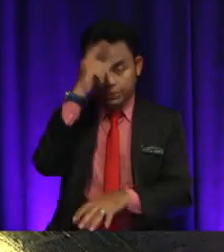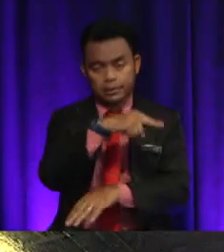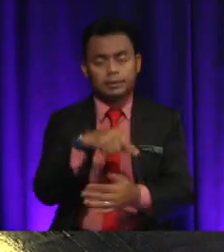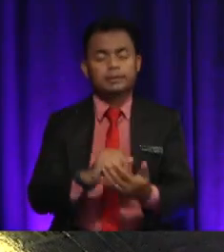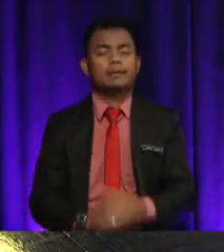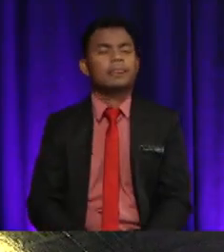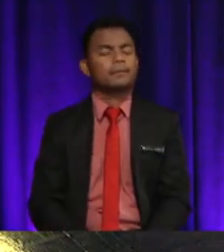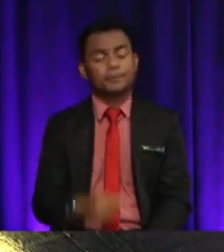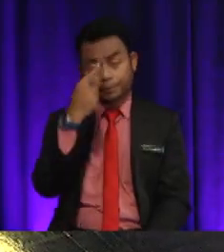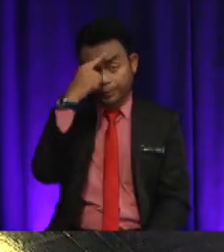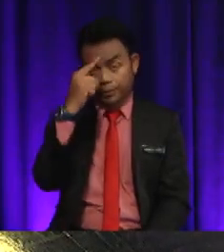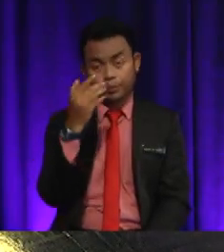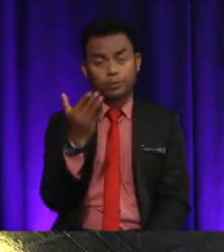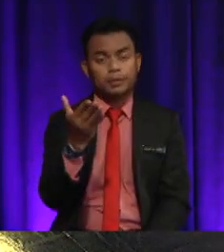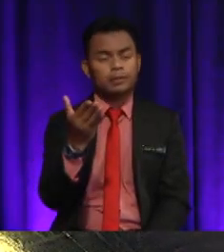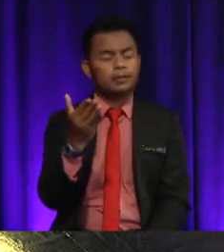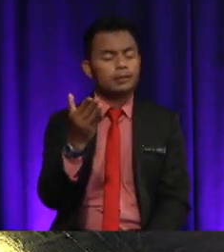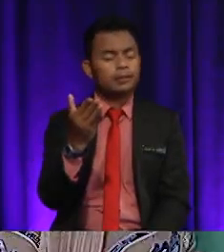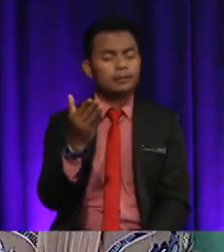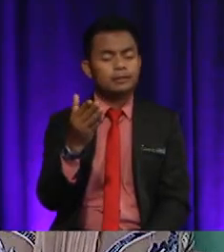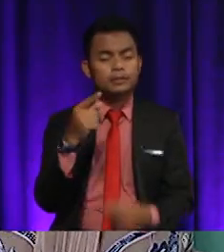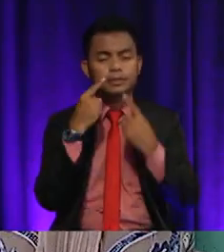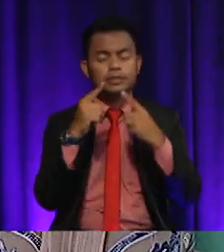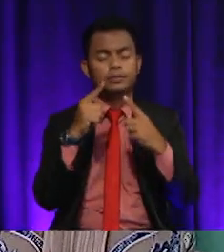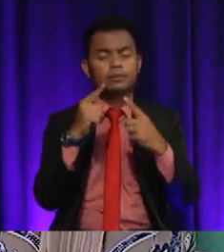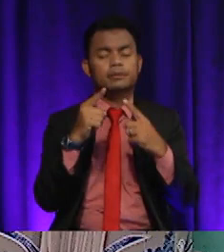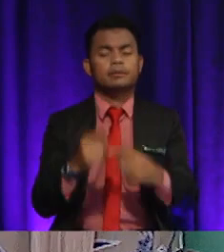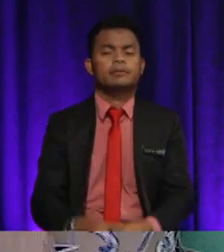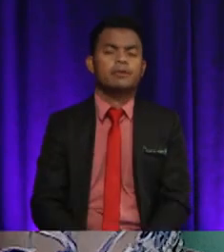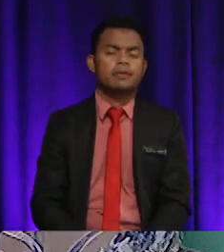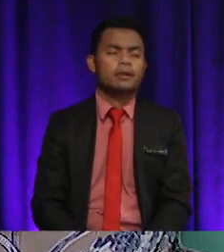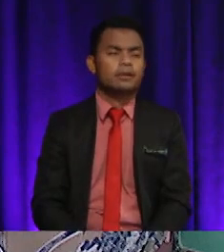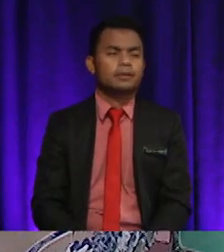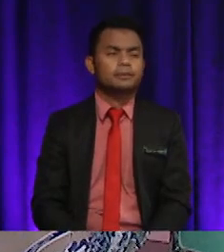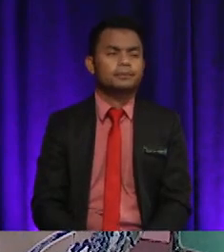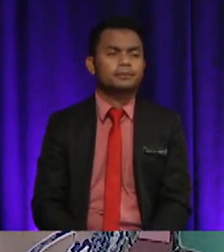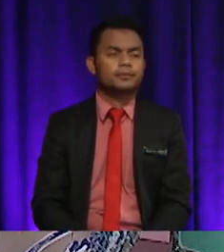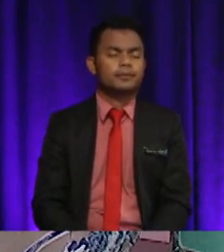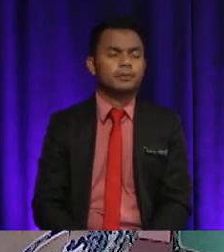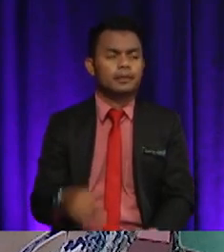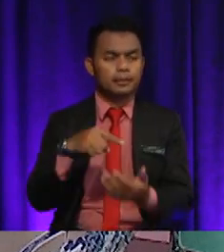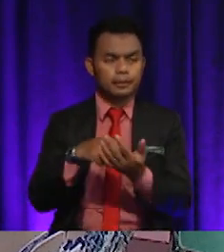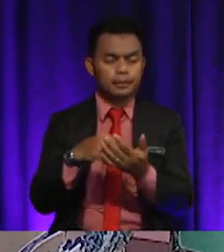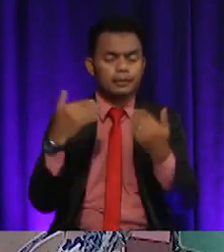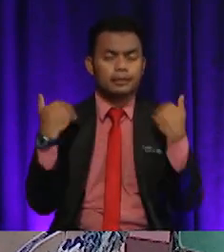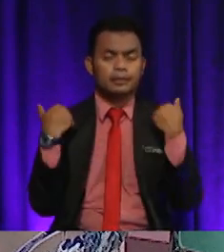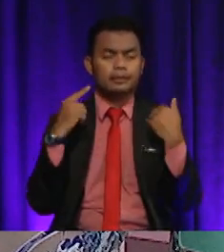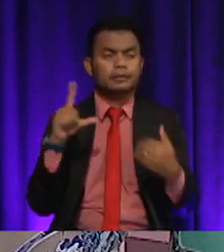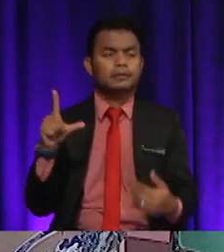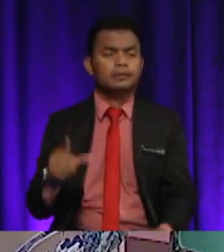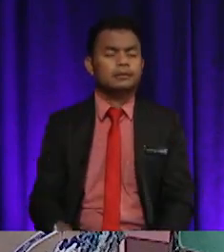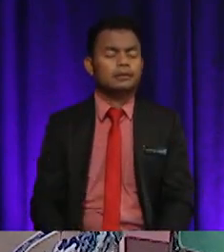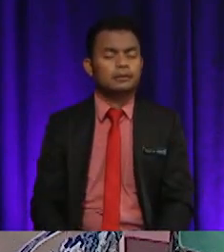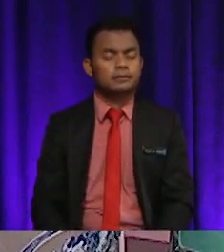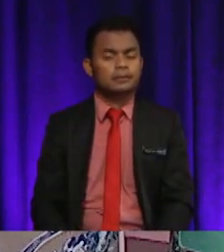Okay, in order for you to answer reading comprehension question, these are 4